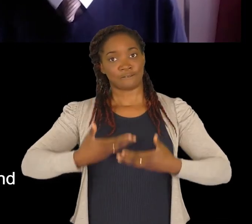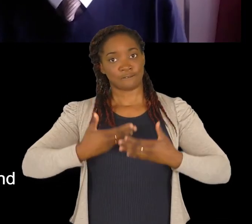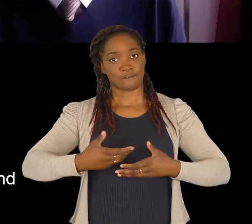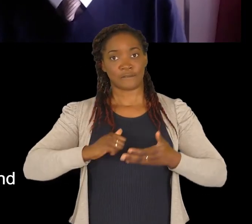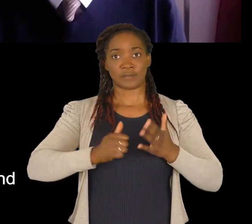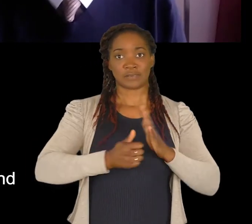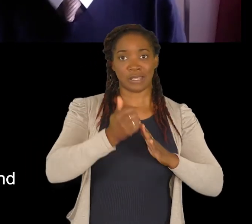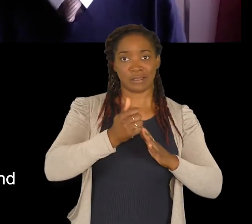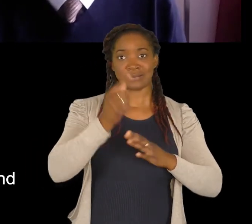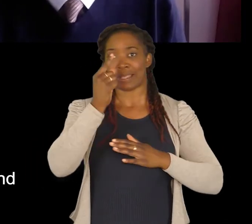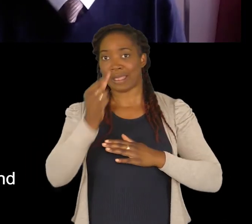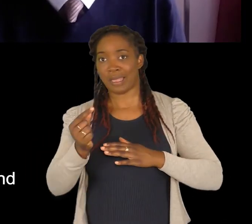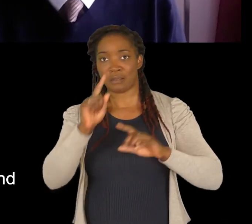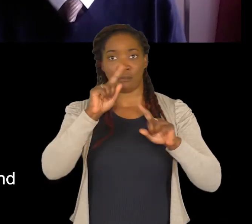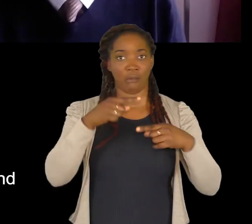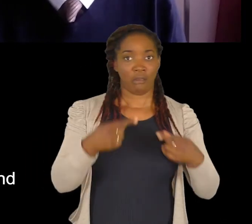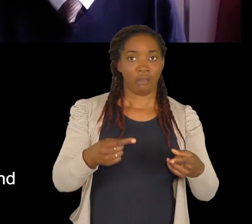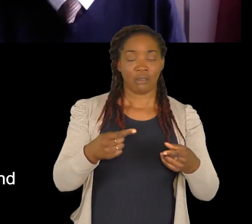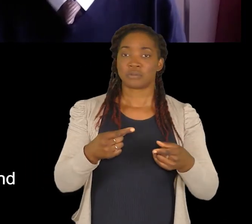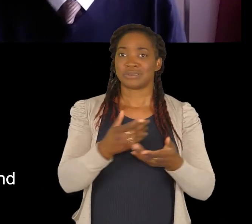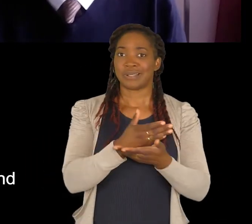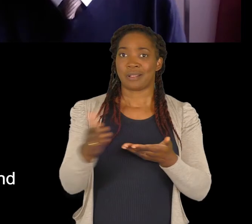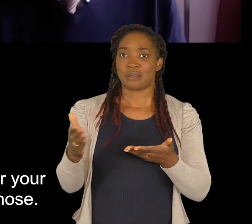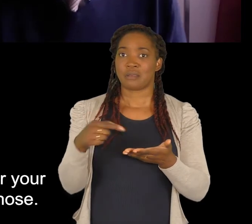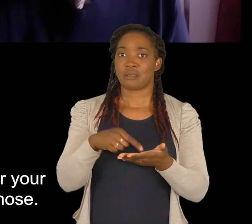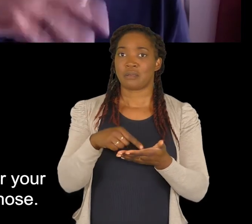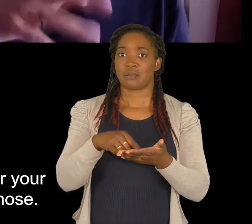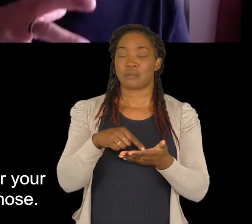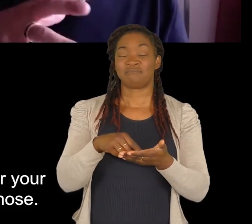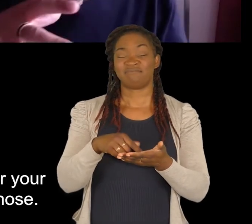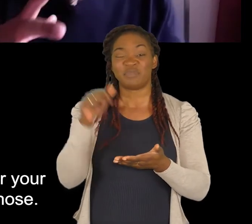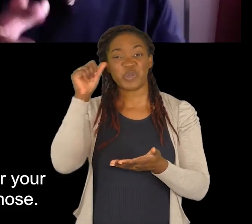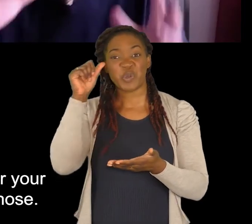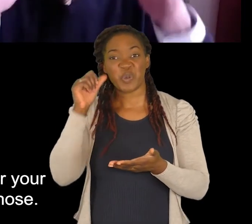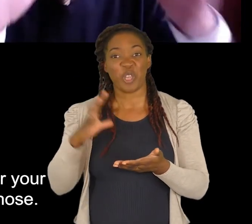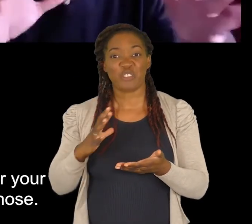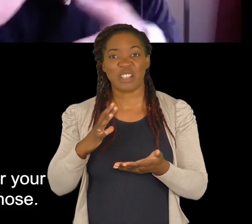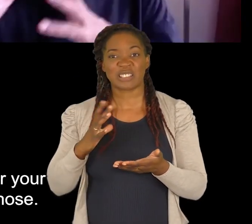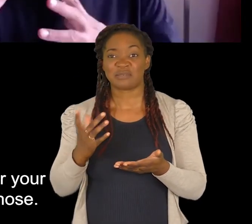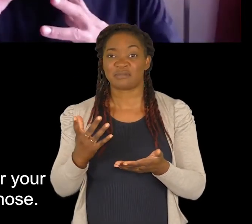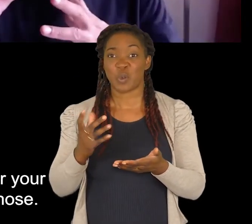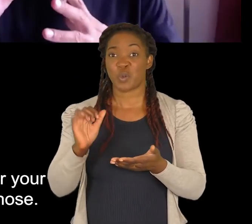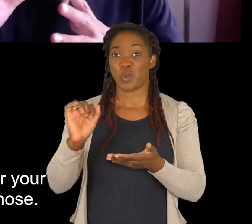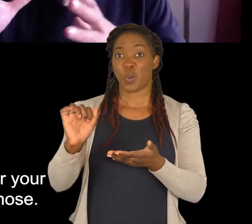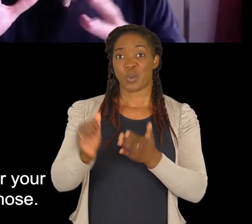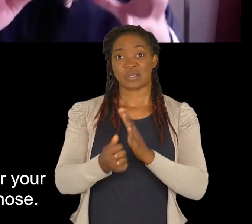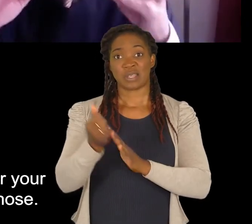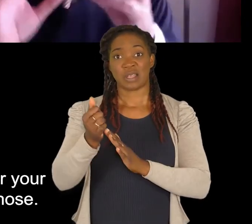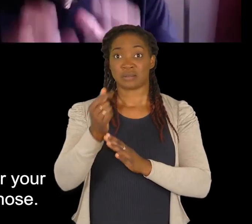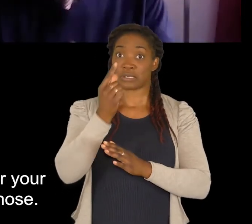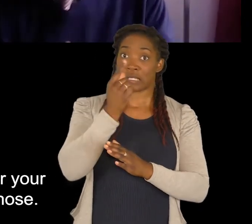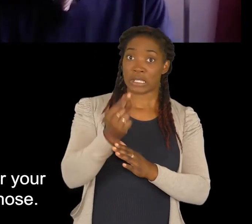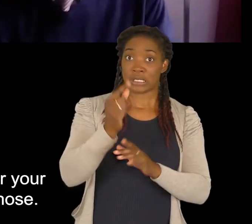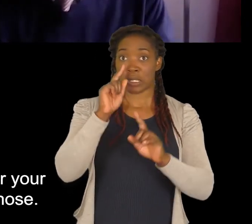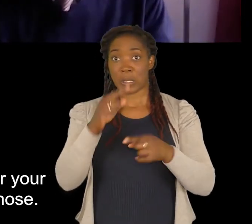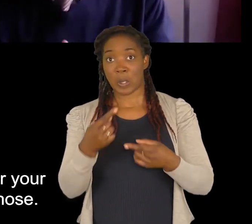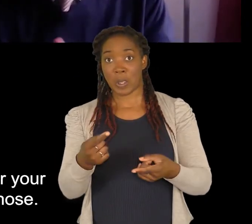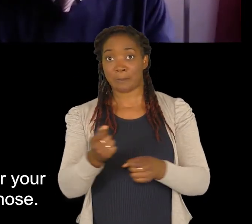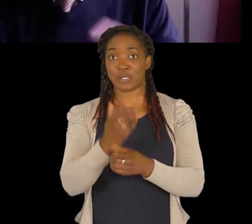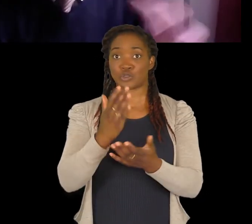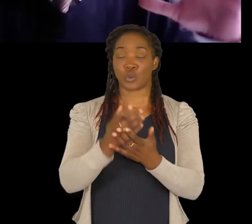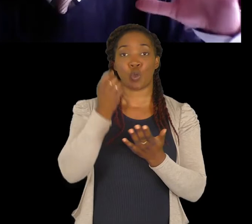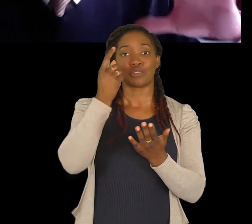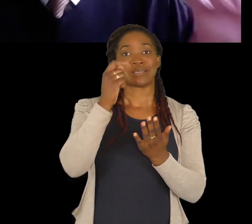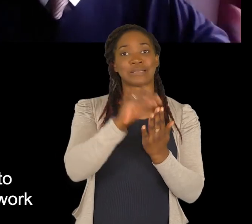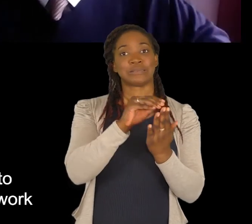your capabilities very, very clearly. Okay, and I think you do know that, right? So whatever your capabilities are, make sure you